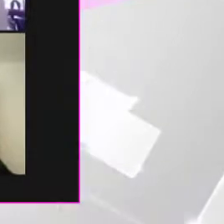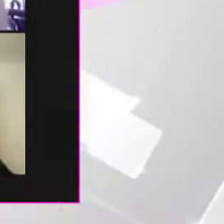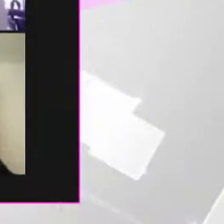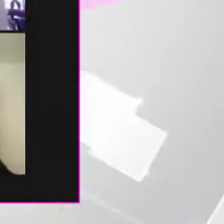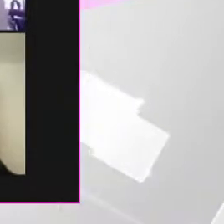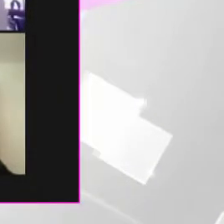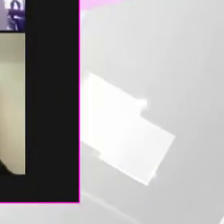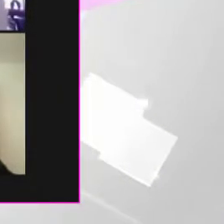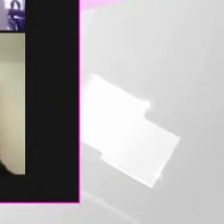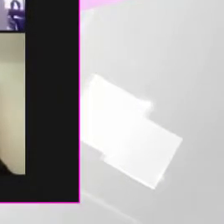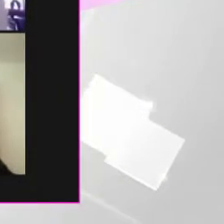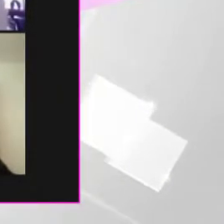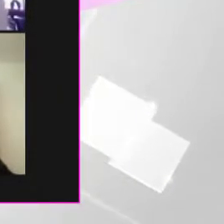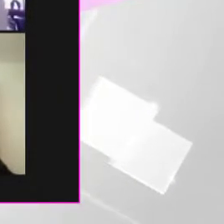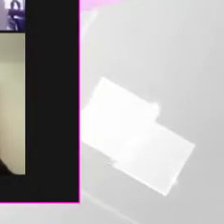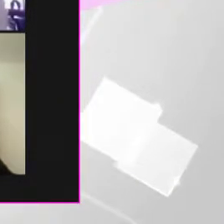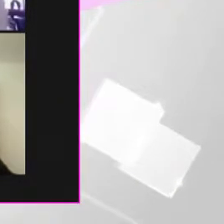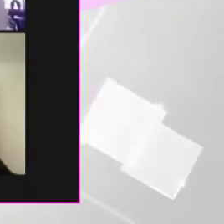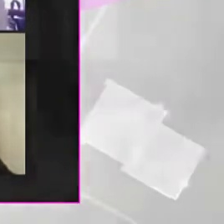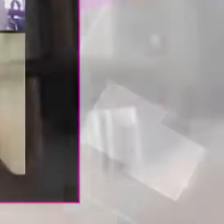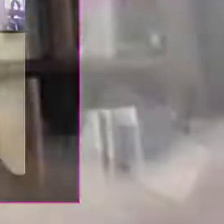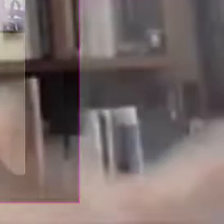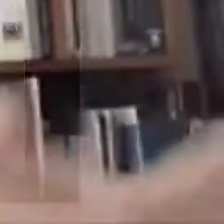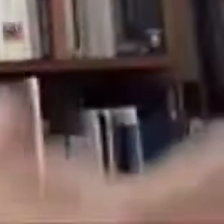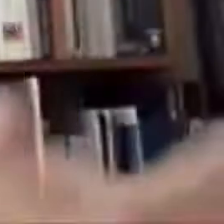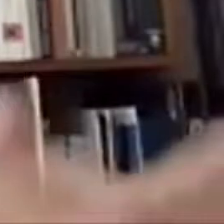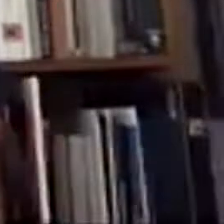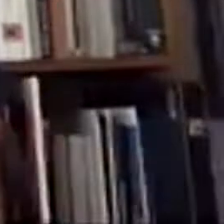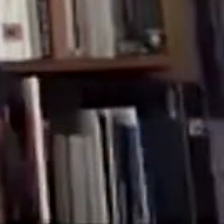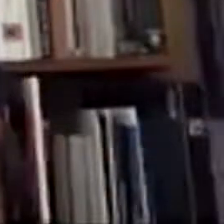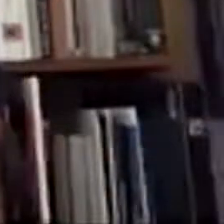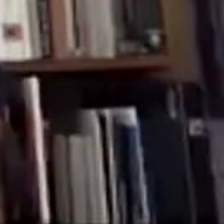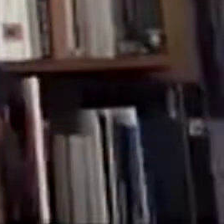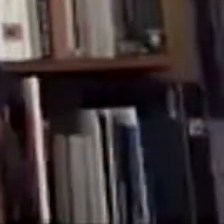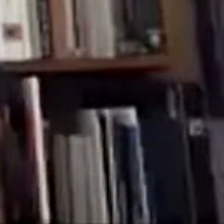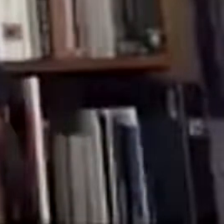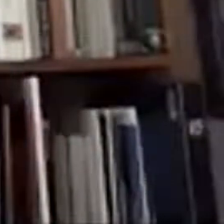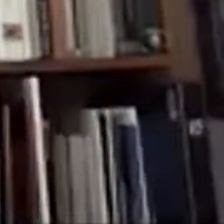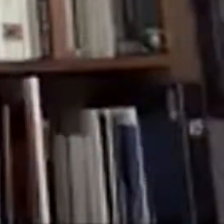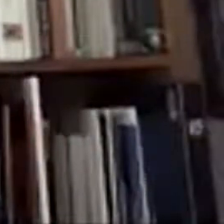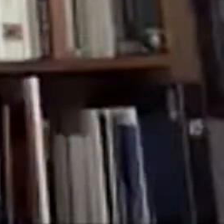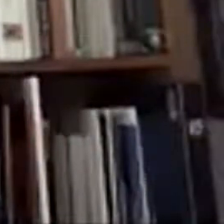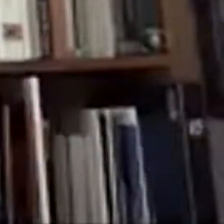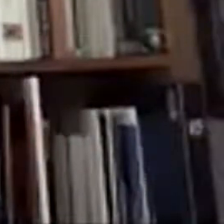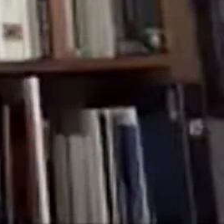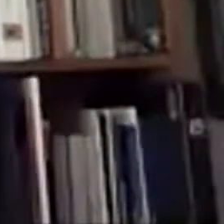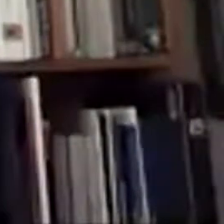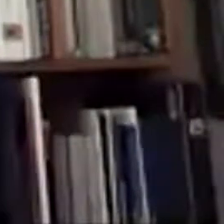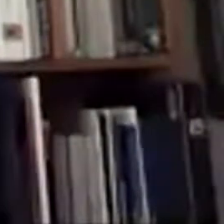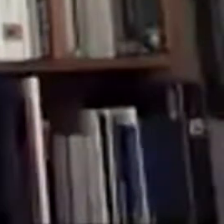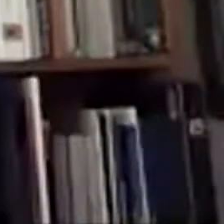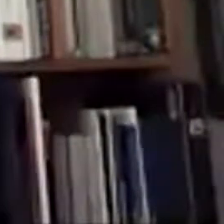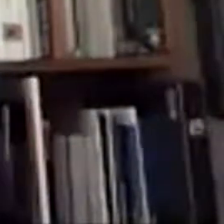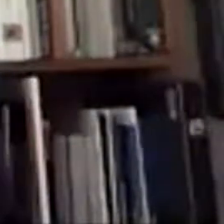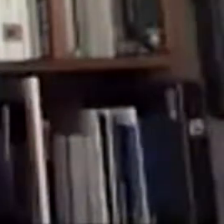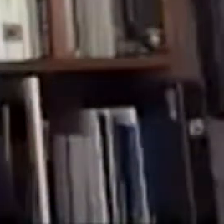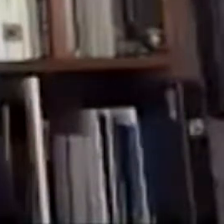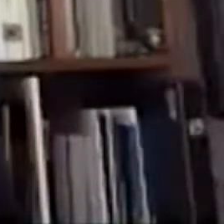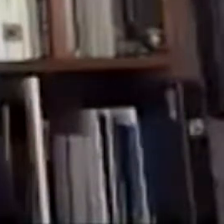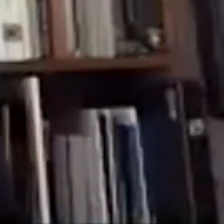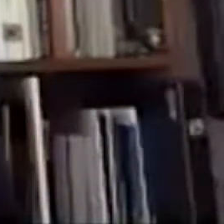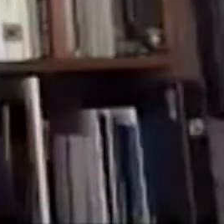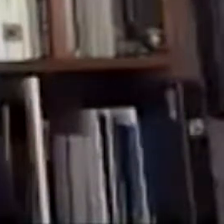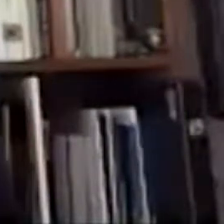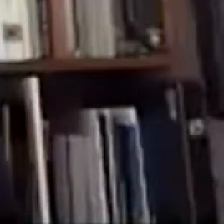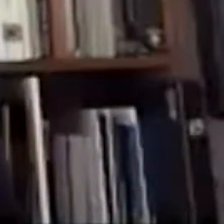I think, yes, that this is it for the Supreme Electoral Court. We had this experience before. So, well,